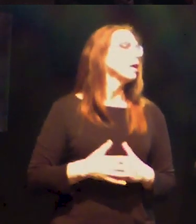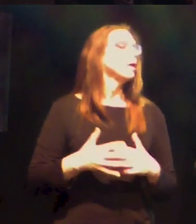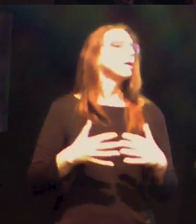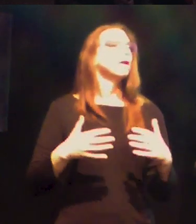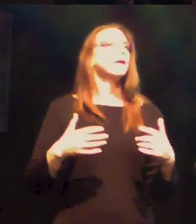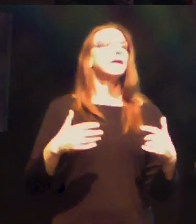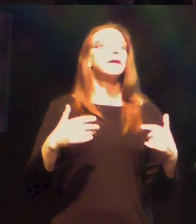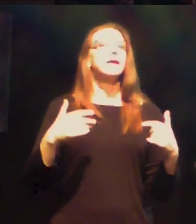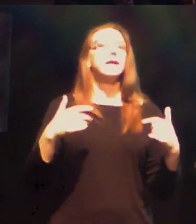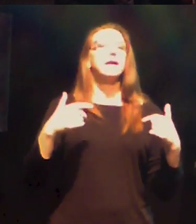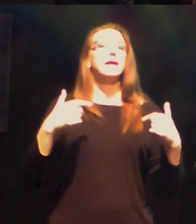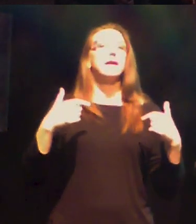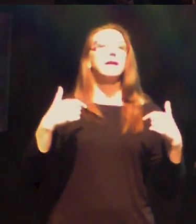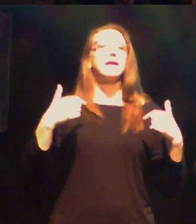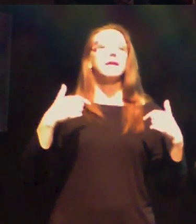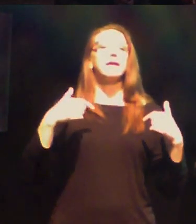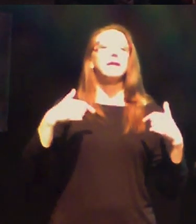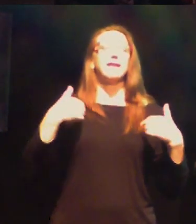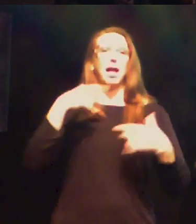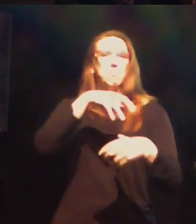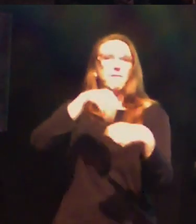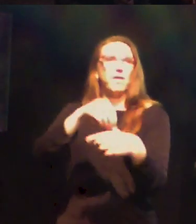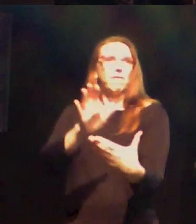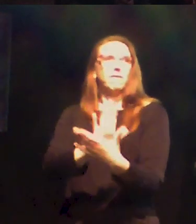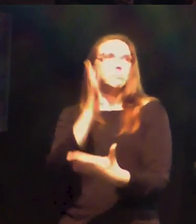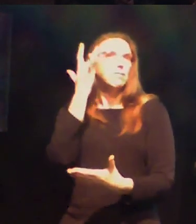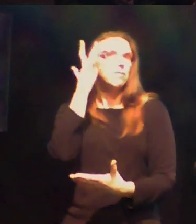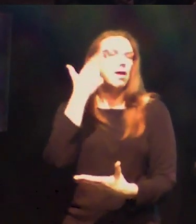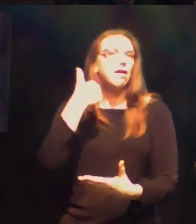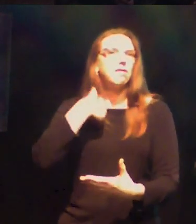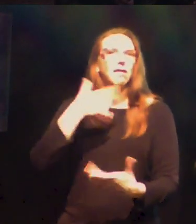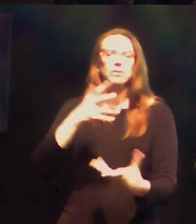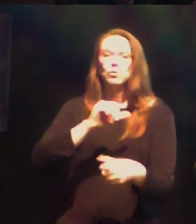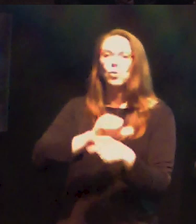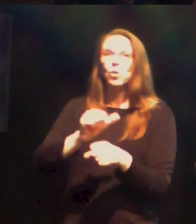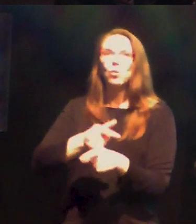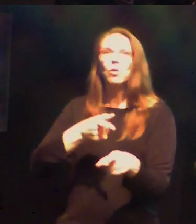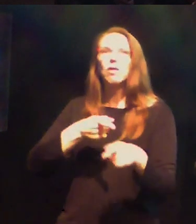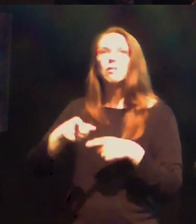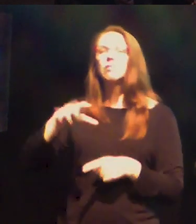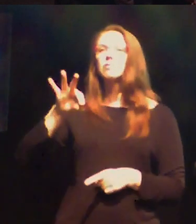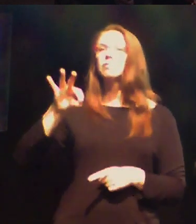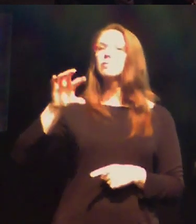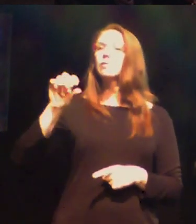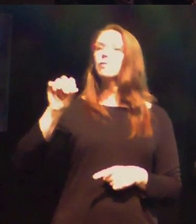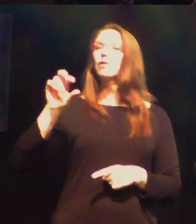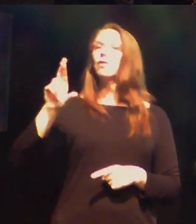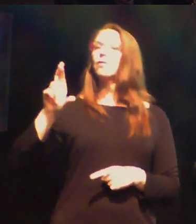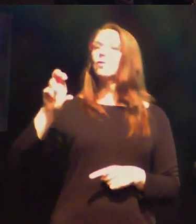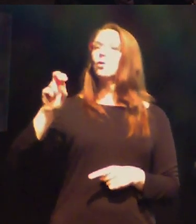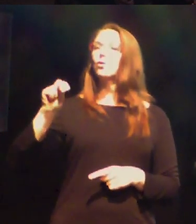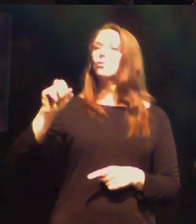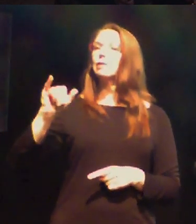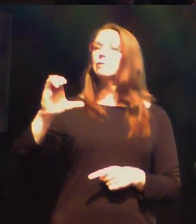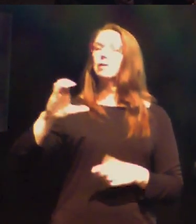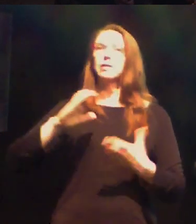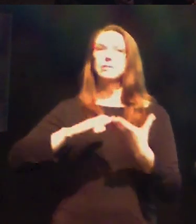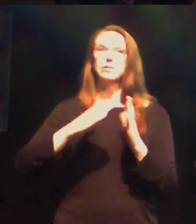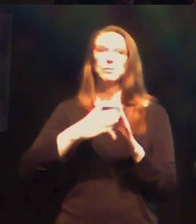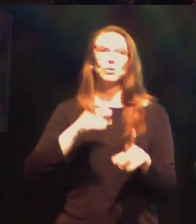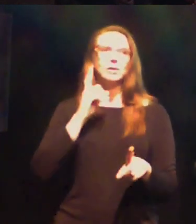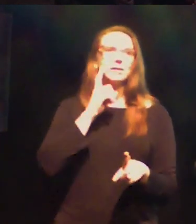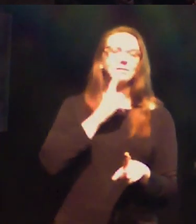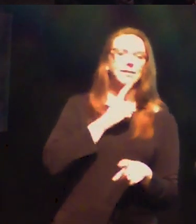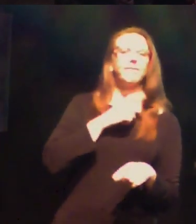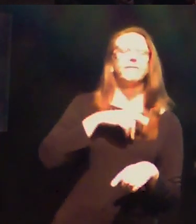When I got involved with the film, because I had done a lot of work in the forensic community with deaf and hard of hearing. I'm a child